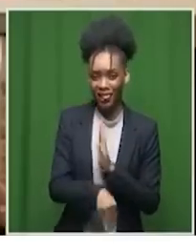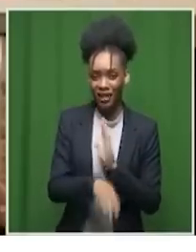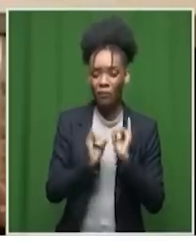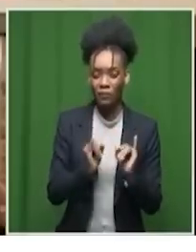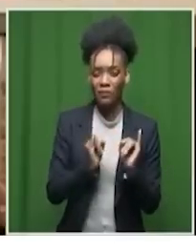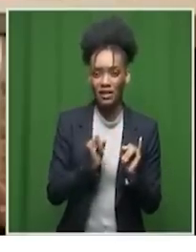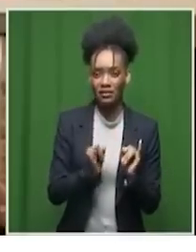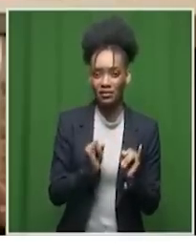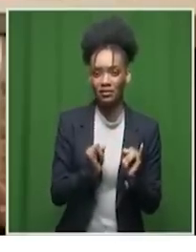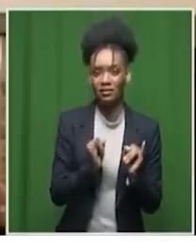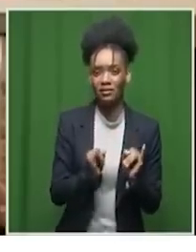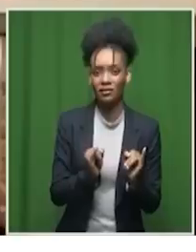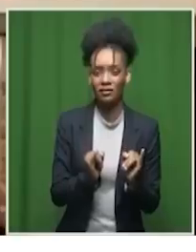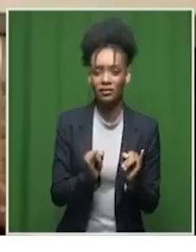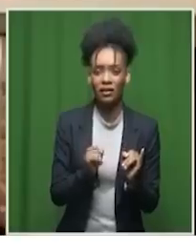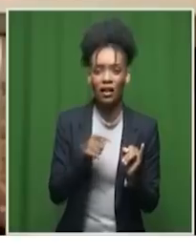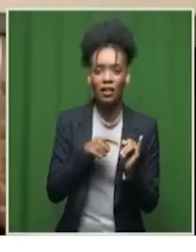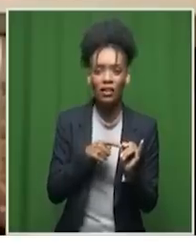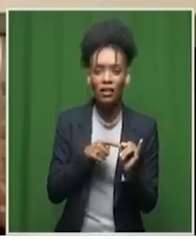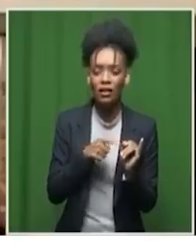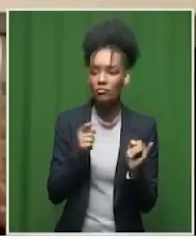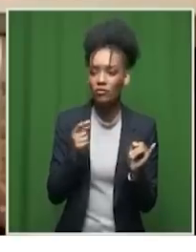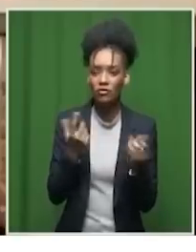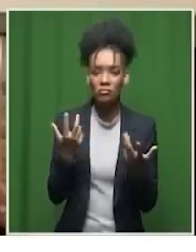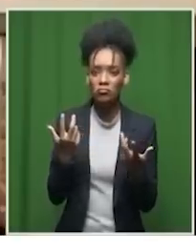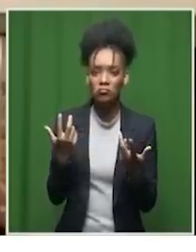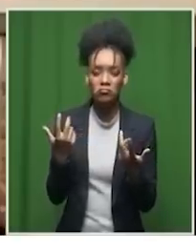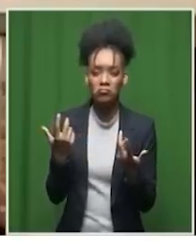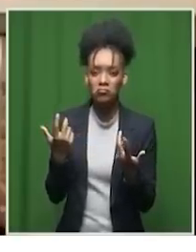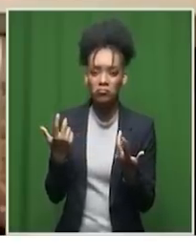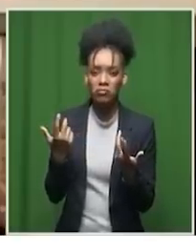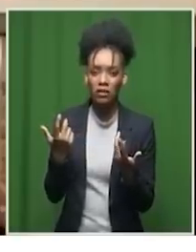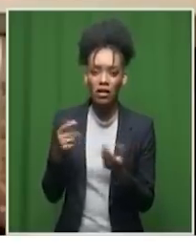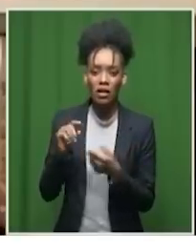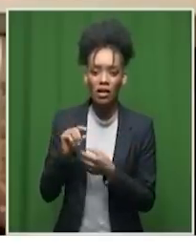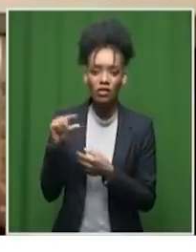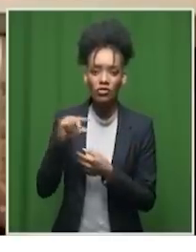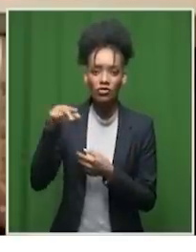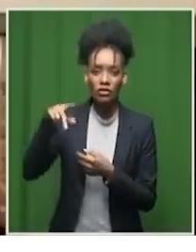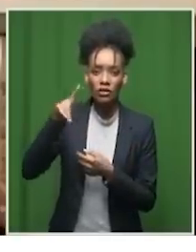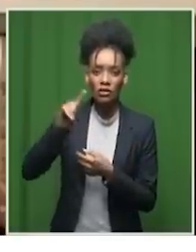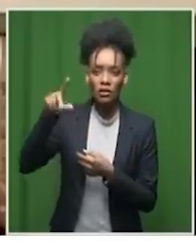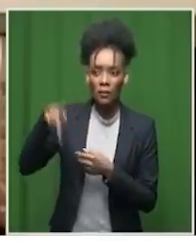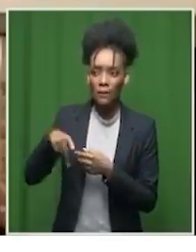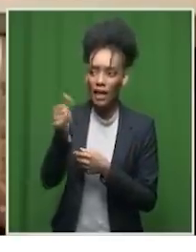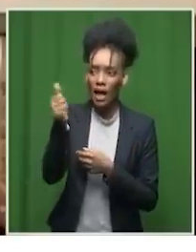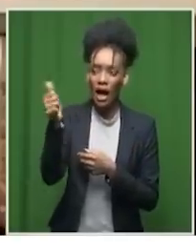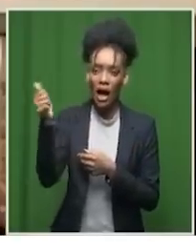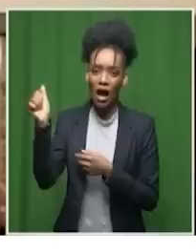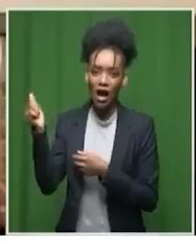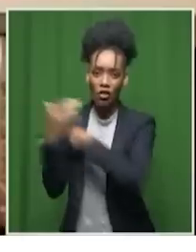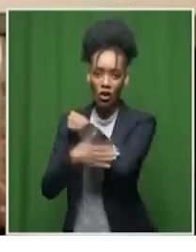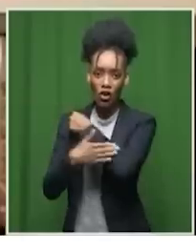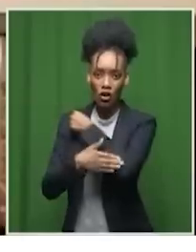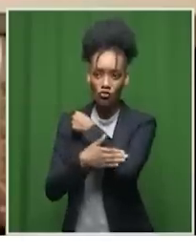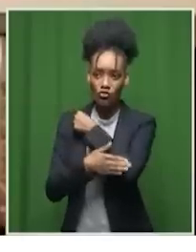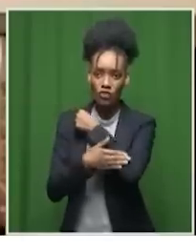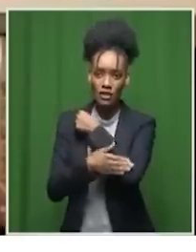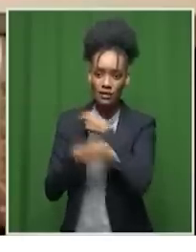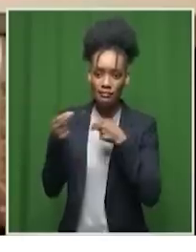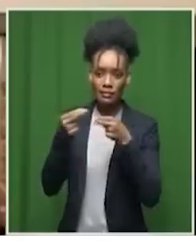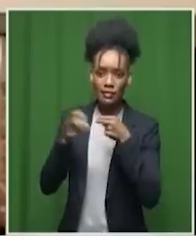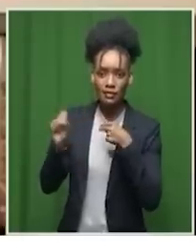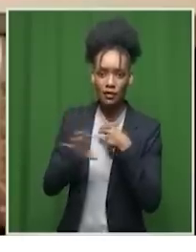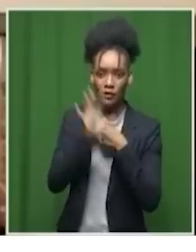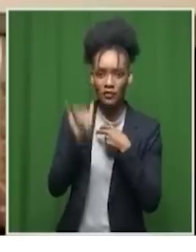completely in contrast to GDP growth in our region, in our neighboring countries, and worldwide.